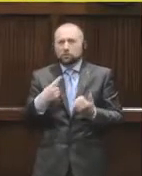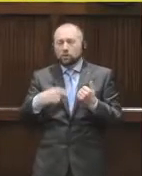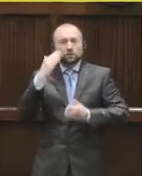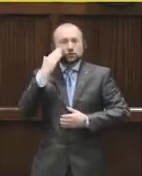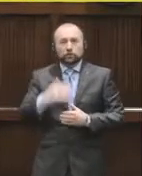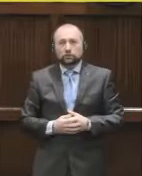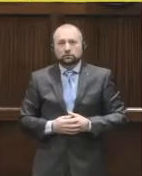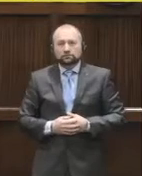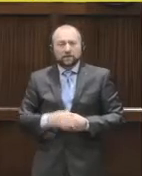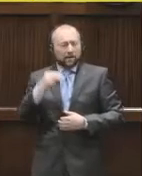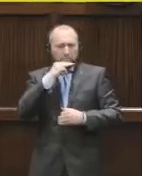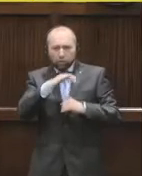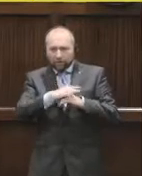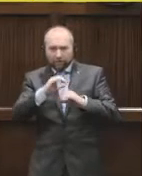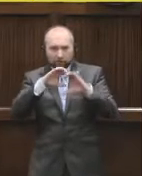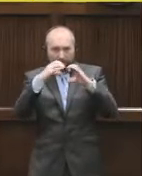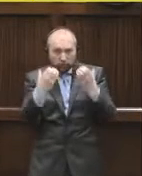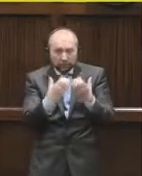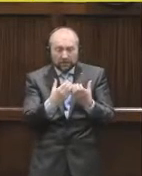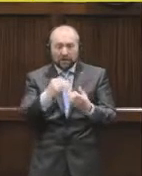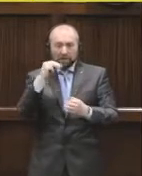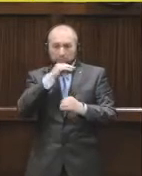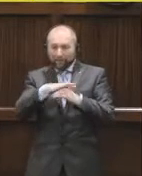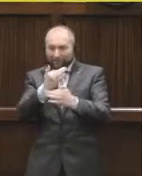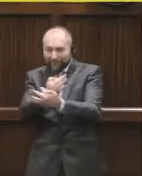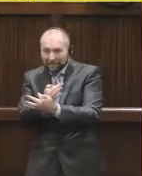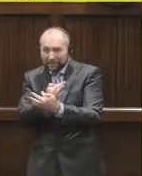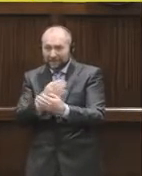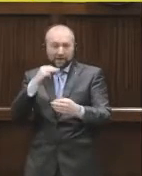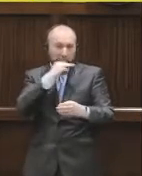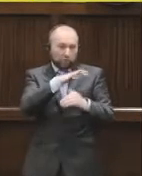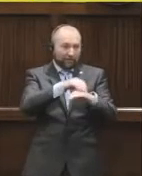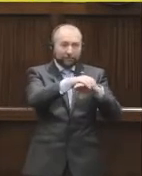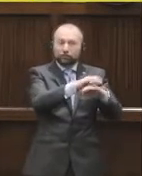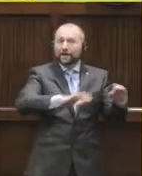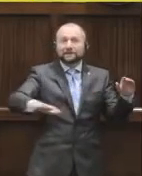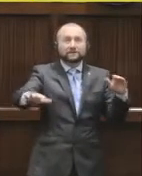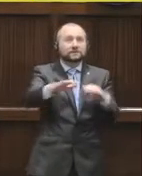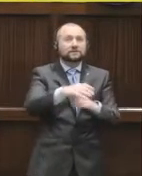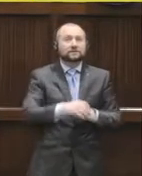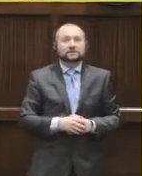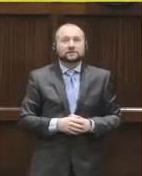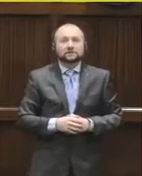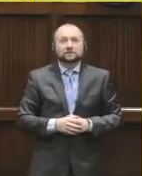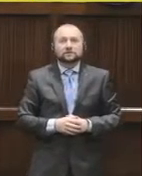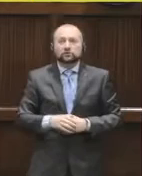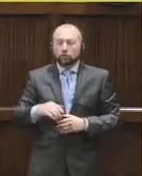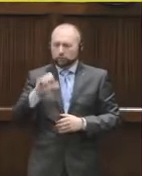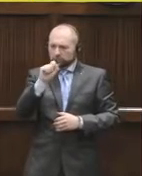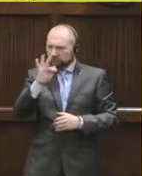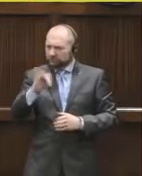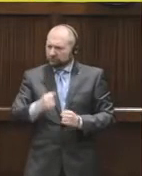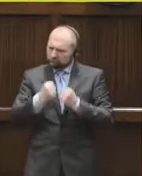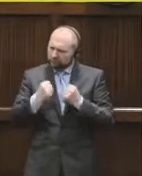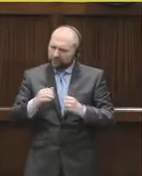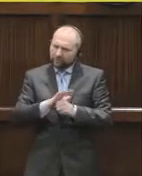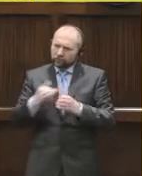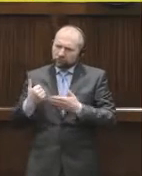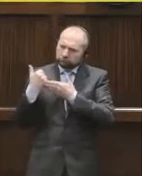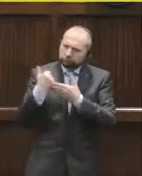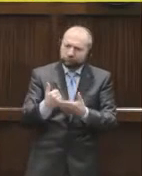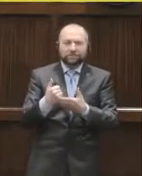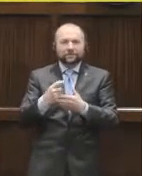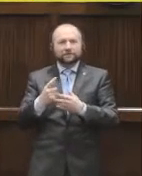to their families and to their friends. We have been fully committed to supporting the passage